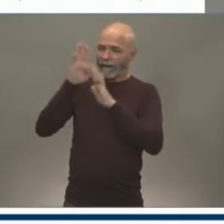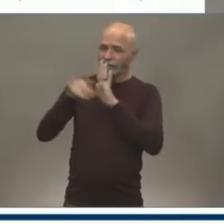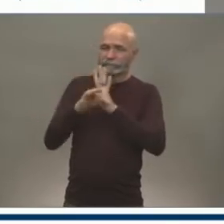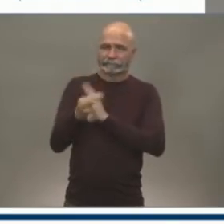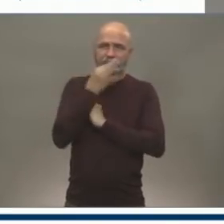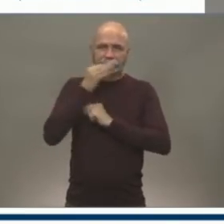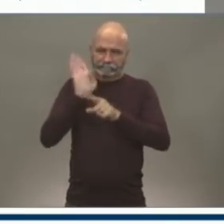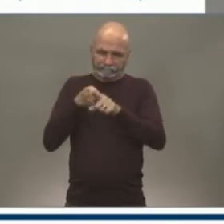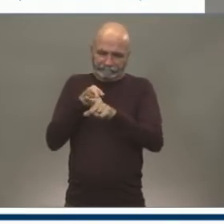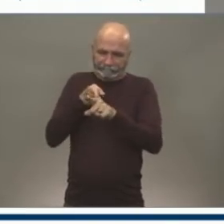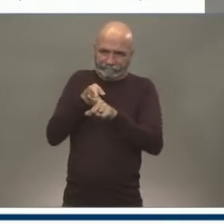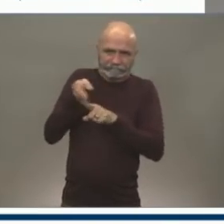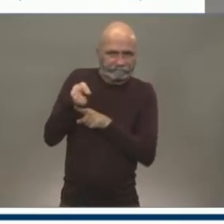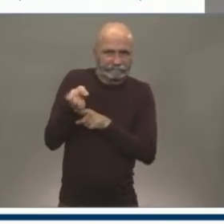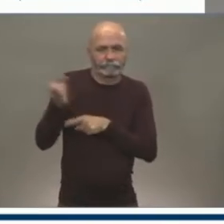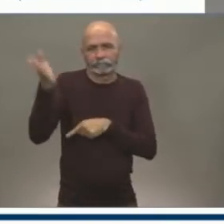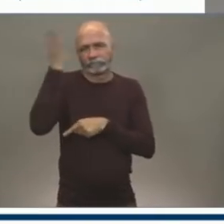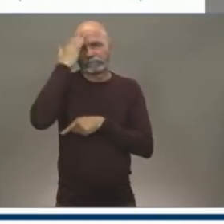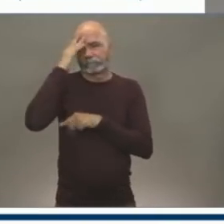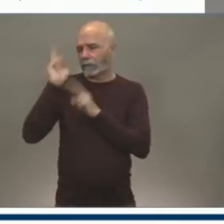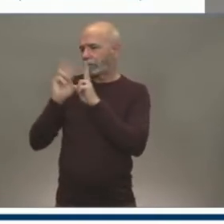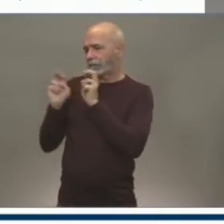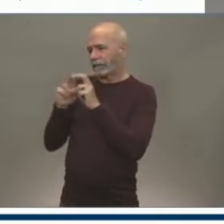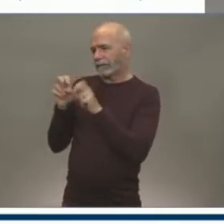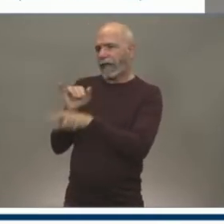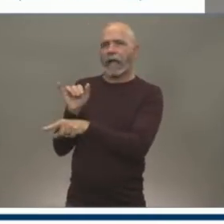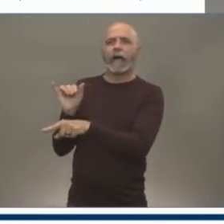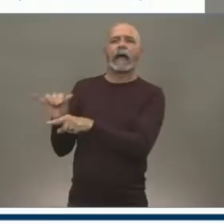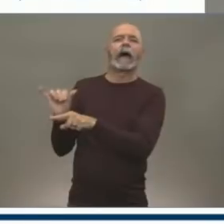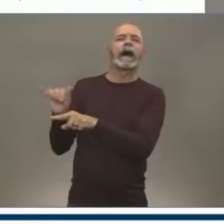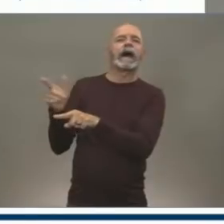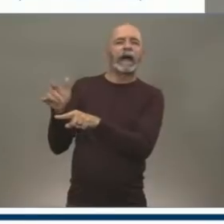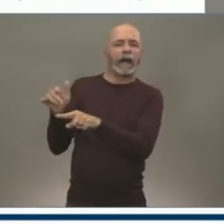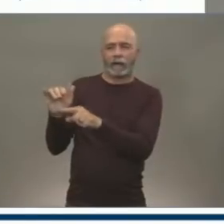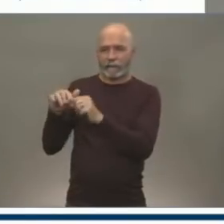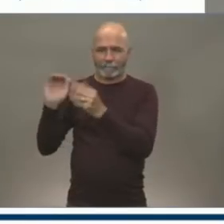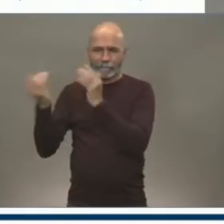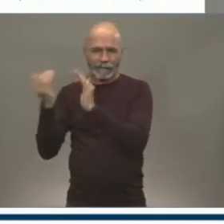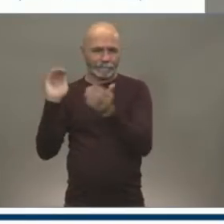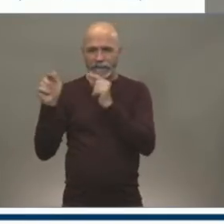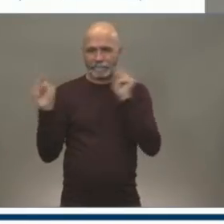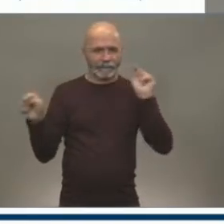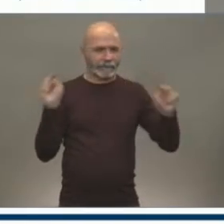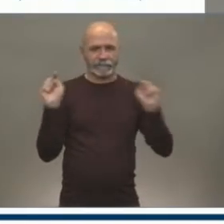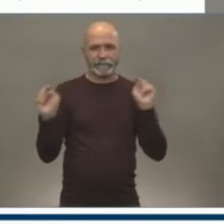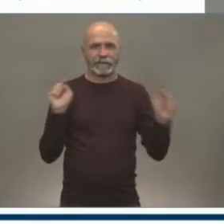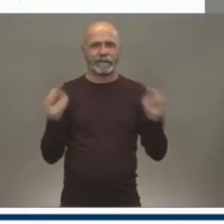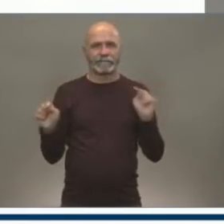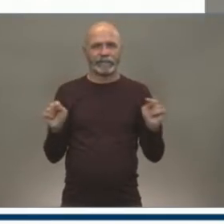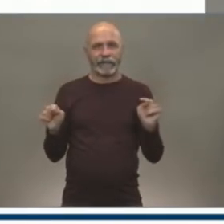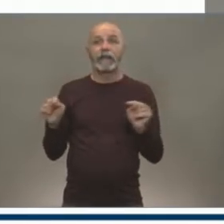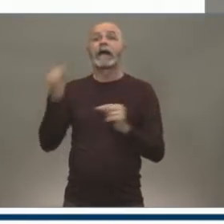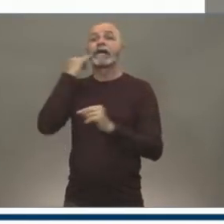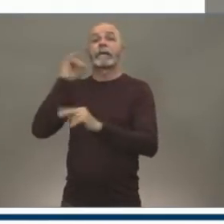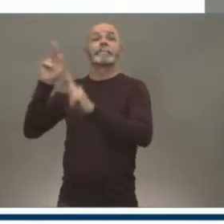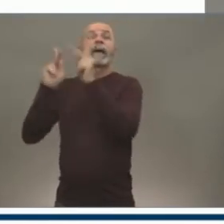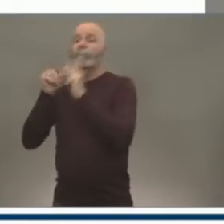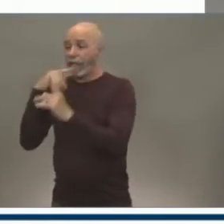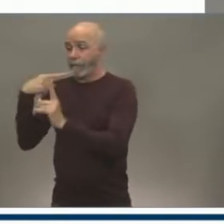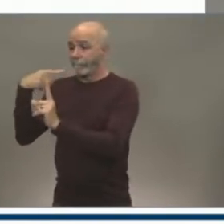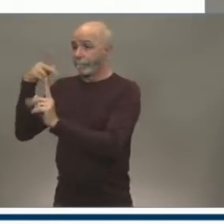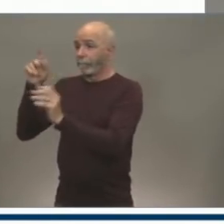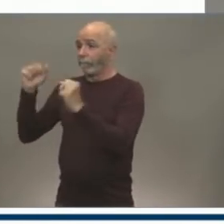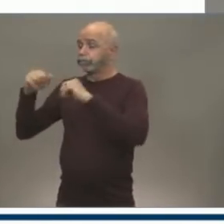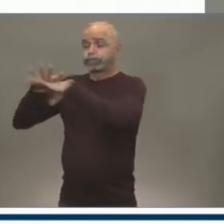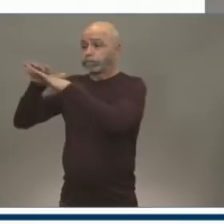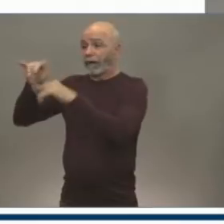this work and looking at things exactly like you said, comparing the ones who are positive. How does that compare when